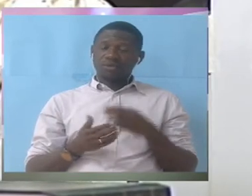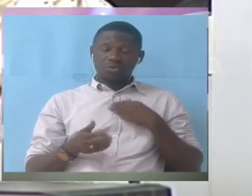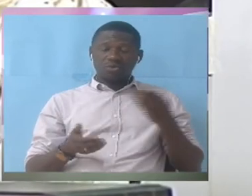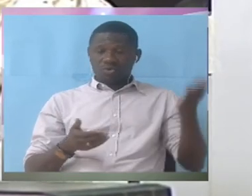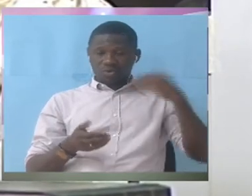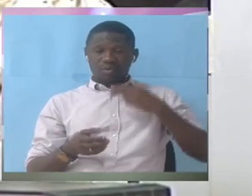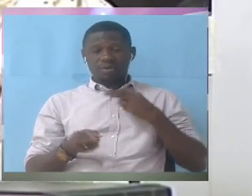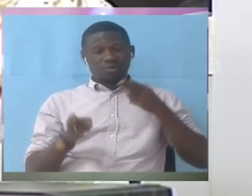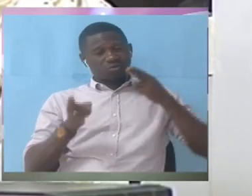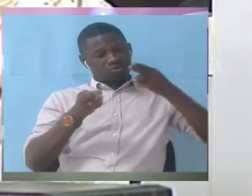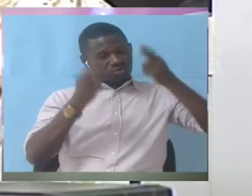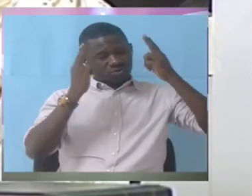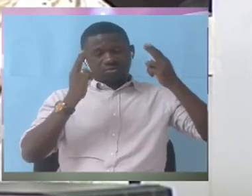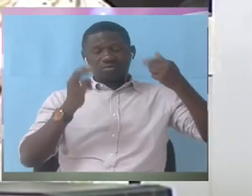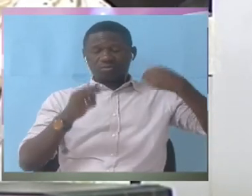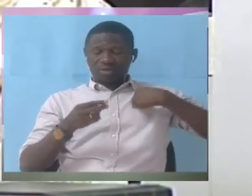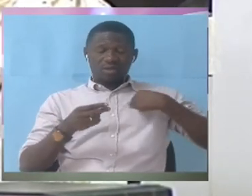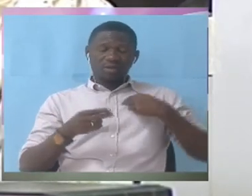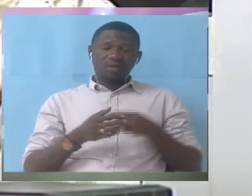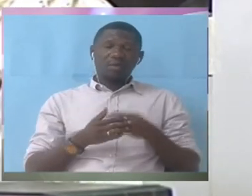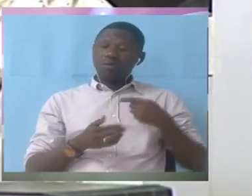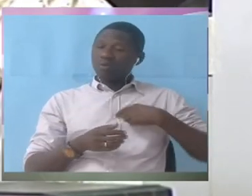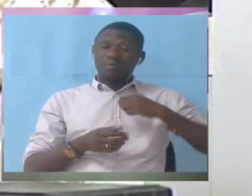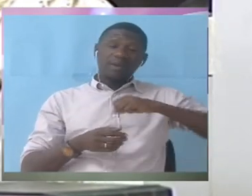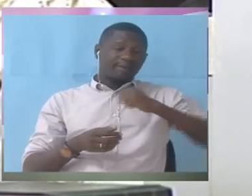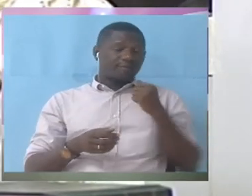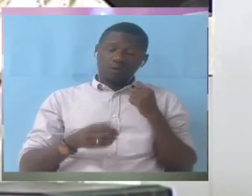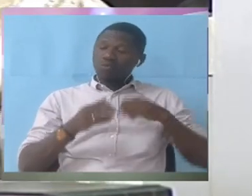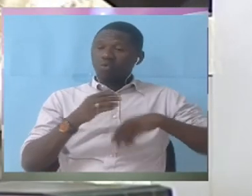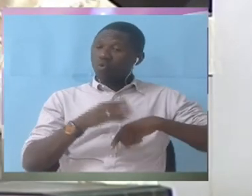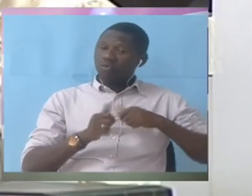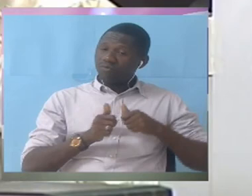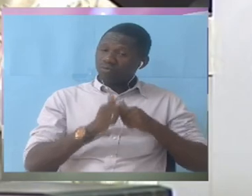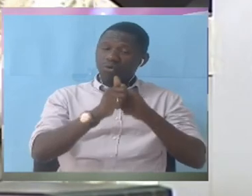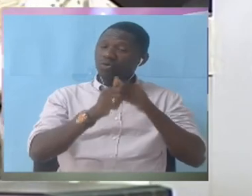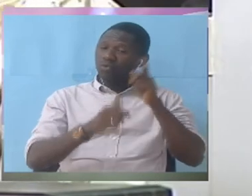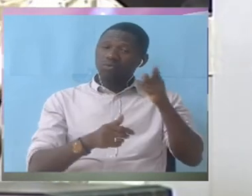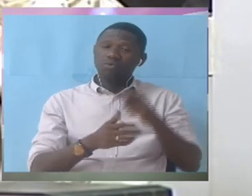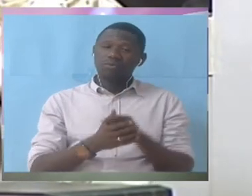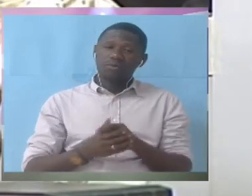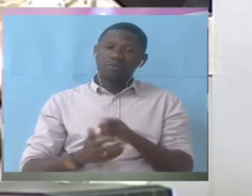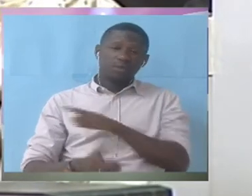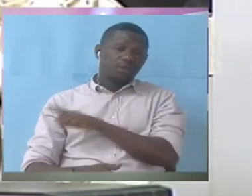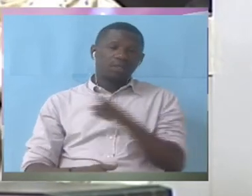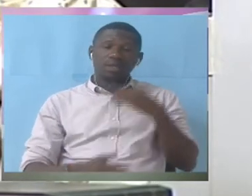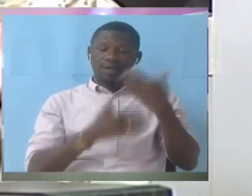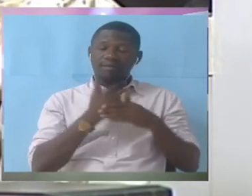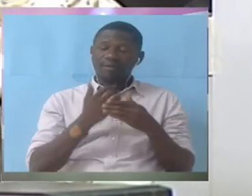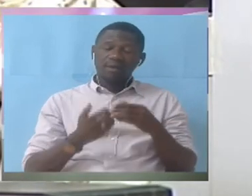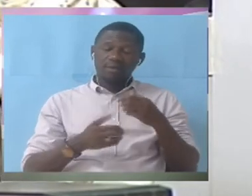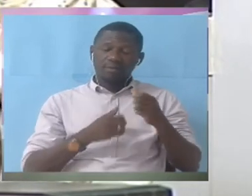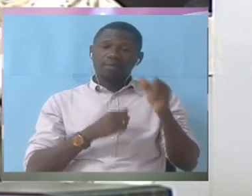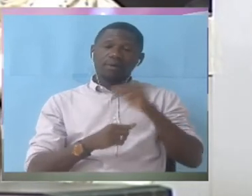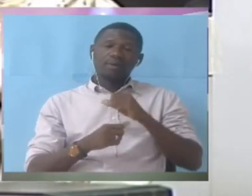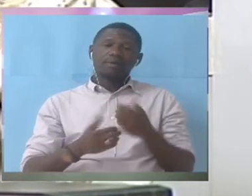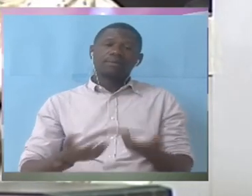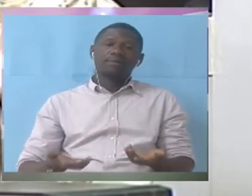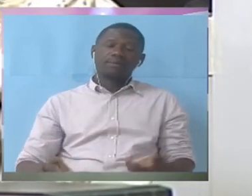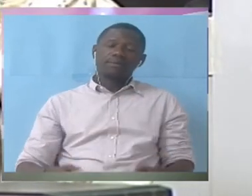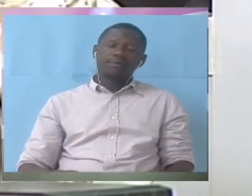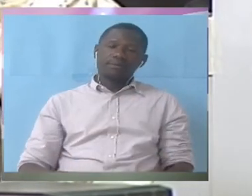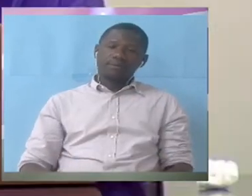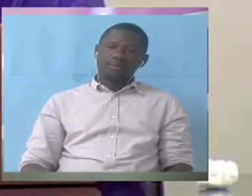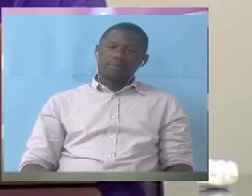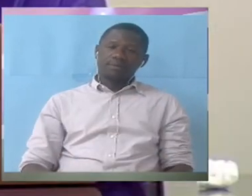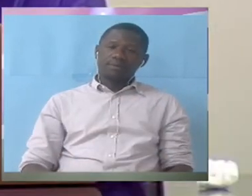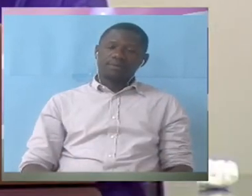shoot me where I'm not. Xamna da ngeen ma fetel de way du mag delu. They never came back. Delu ci watu. Can you therefore tell